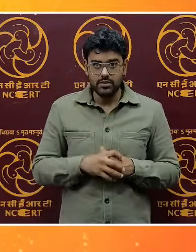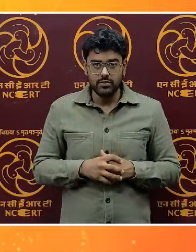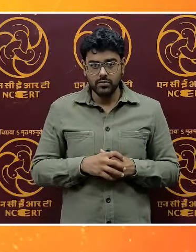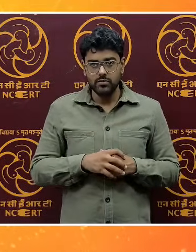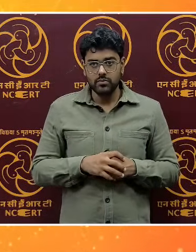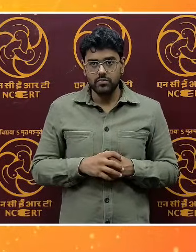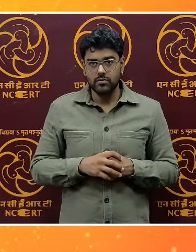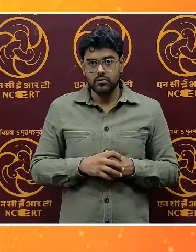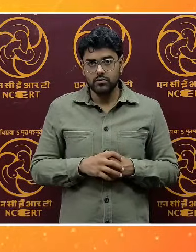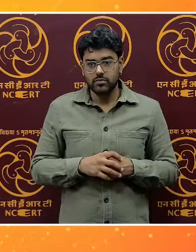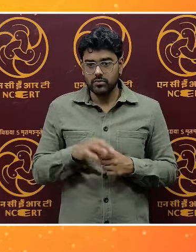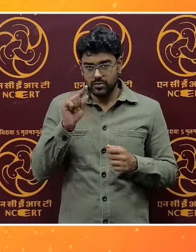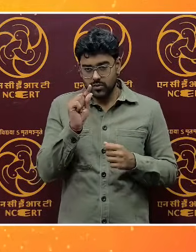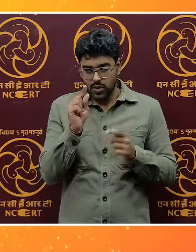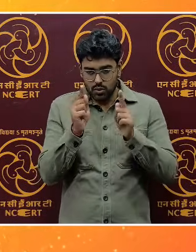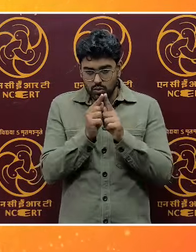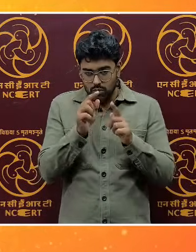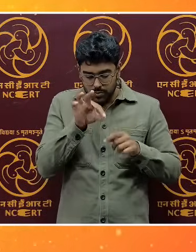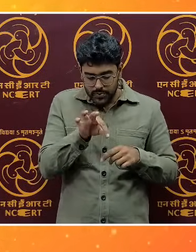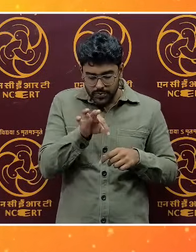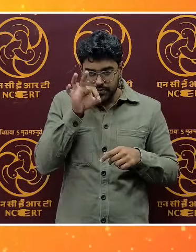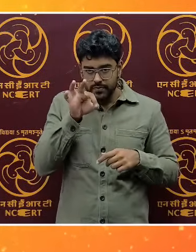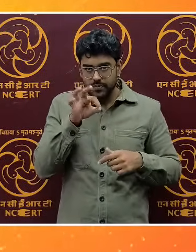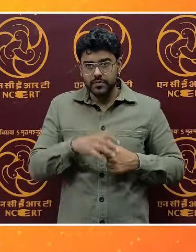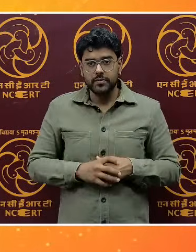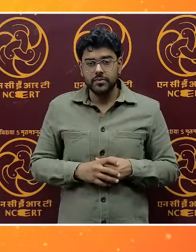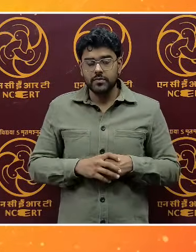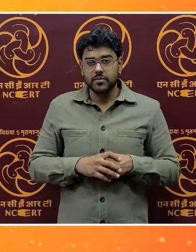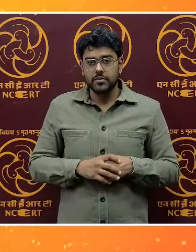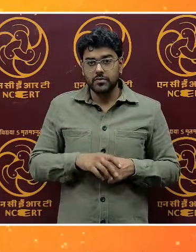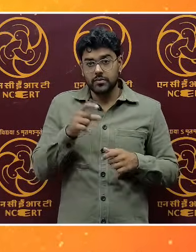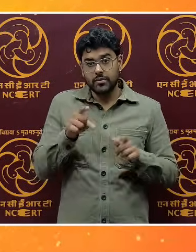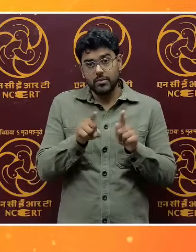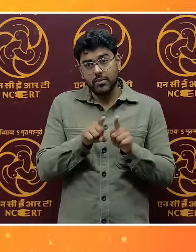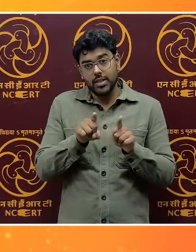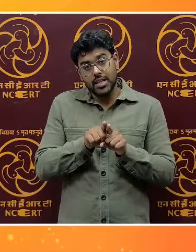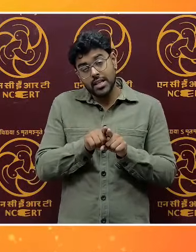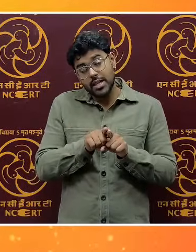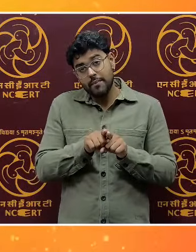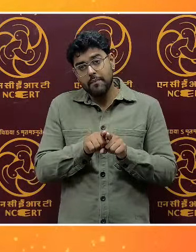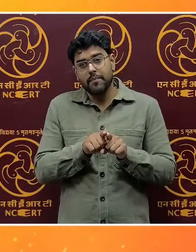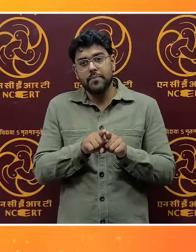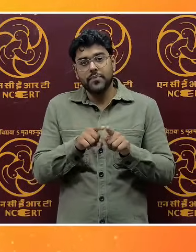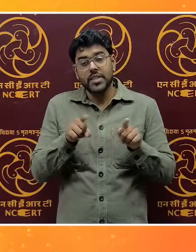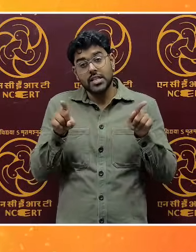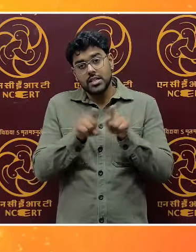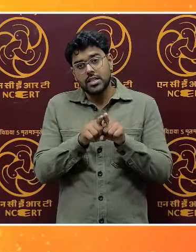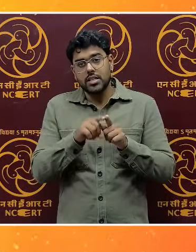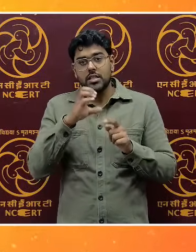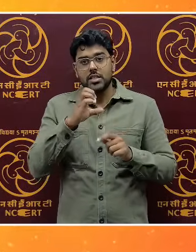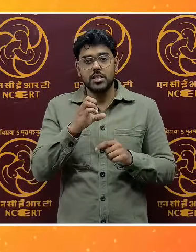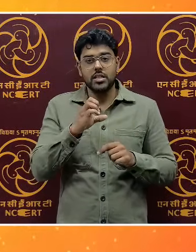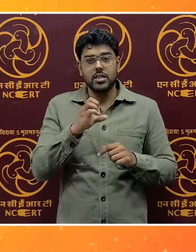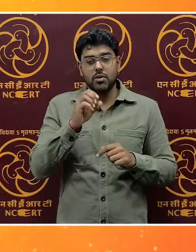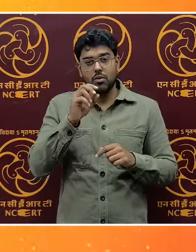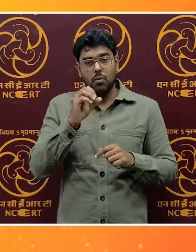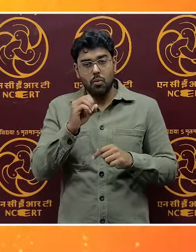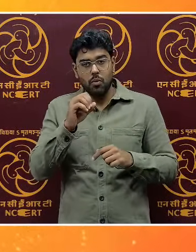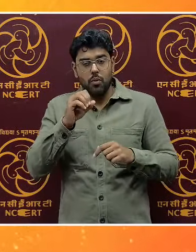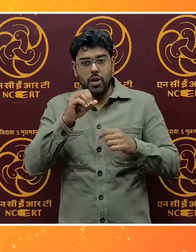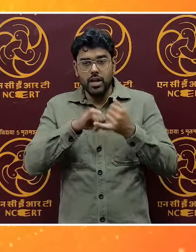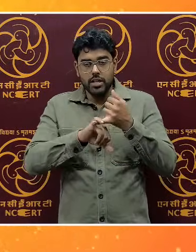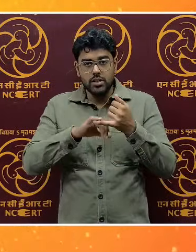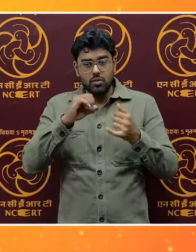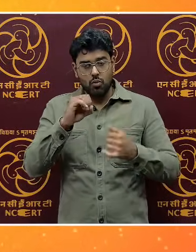there, right, the smallest of crystal, that crystal will also be having the formula of what? CuSO4. So